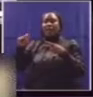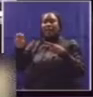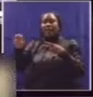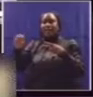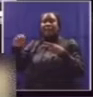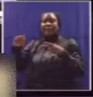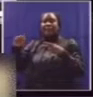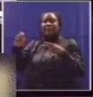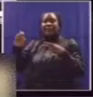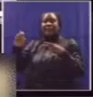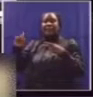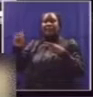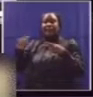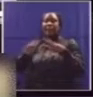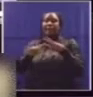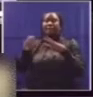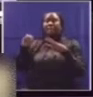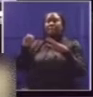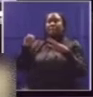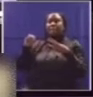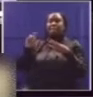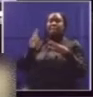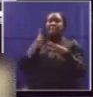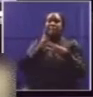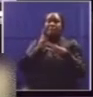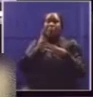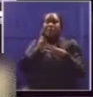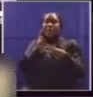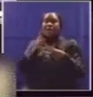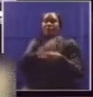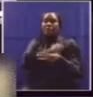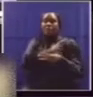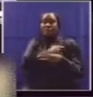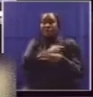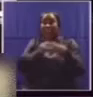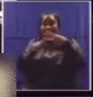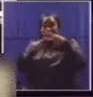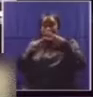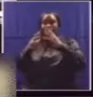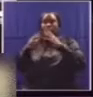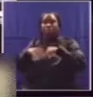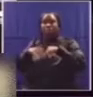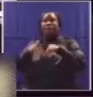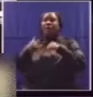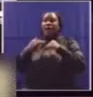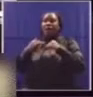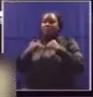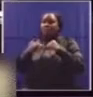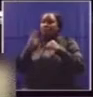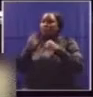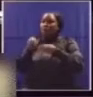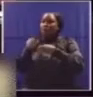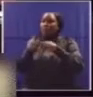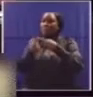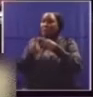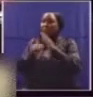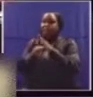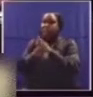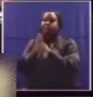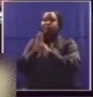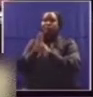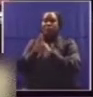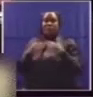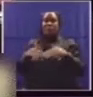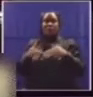Hospital, which was very much down at some stage, but within 2 months, I mean 2 years, Mamelodi is now one of the best district